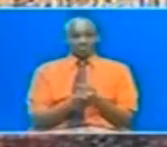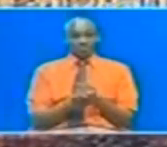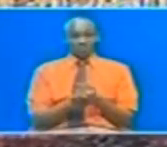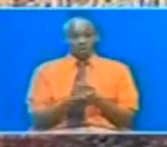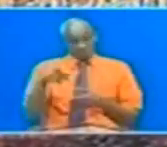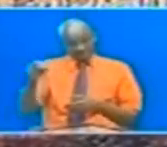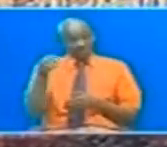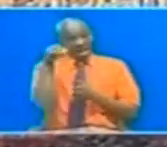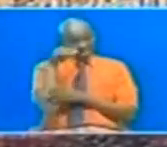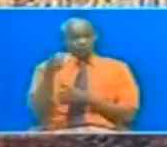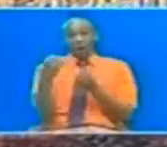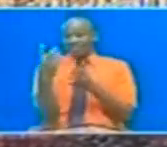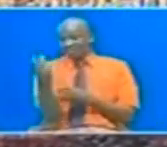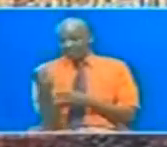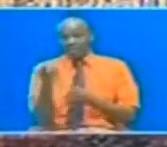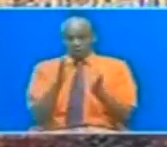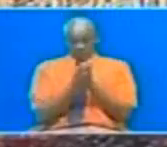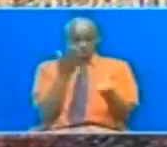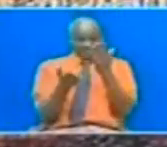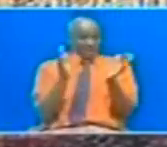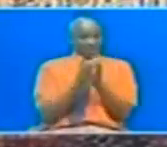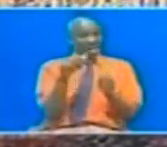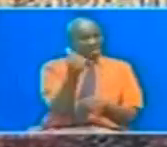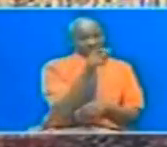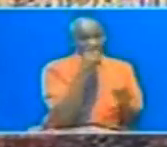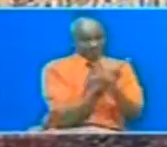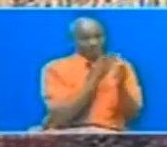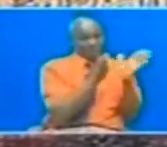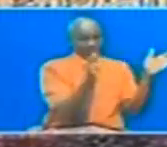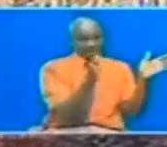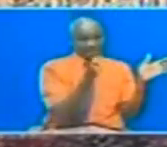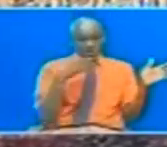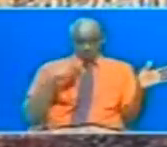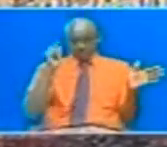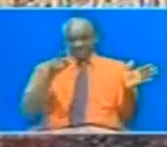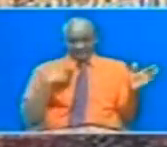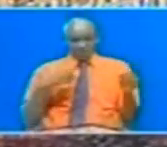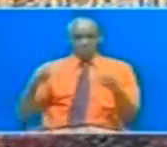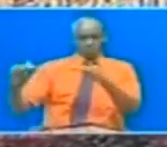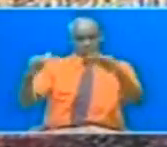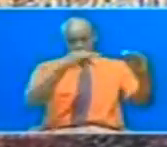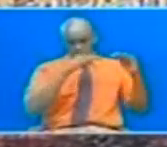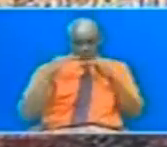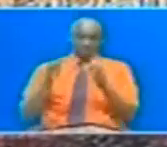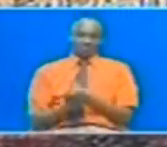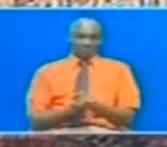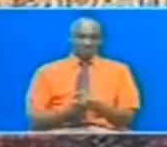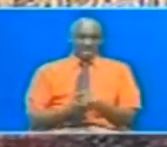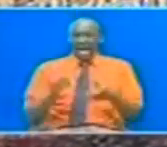you are requesting in comparison with others, one, is it in harmony? Two, is